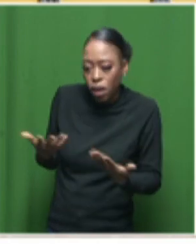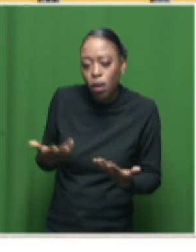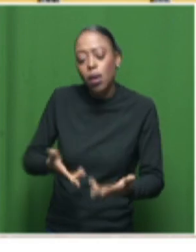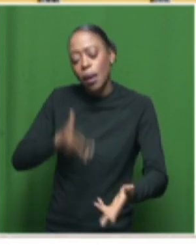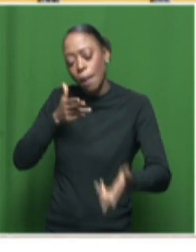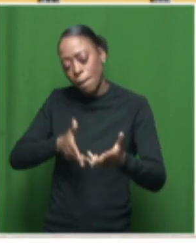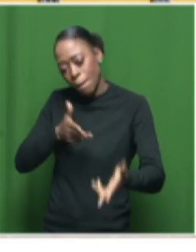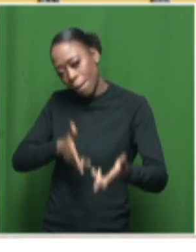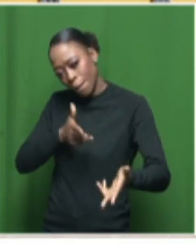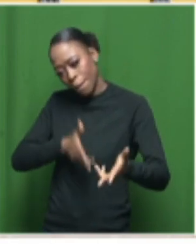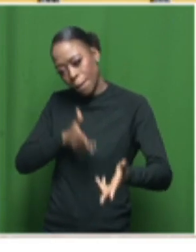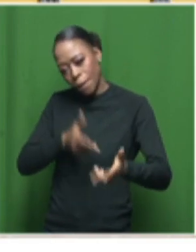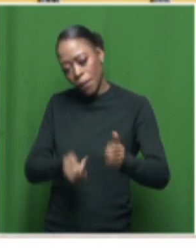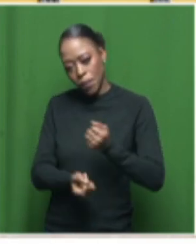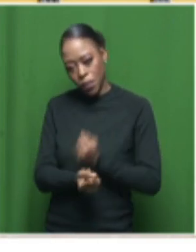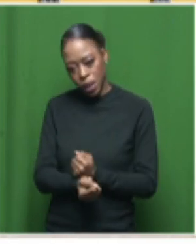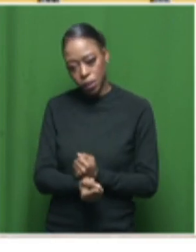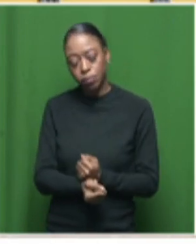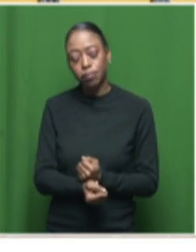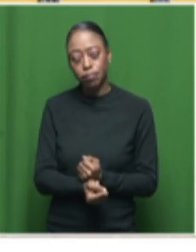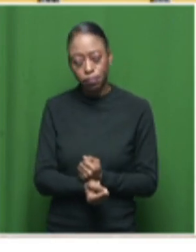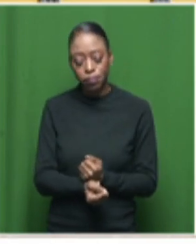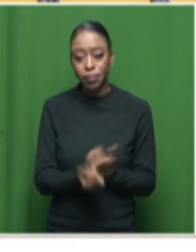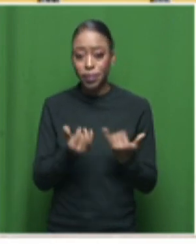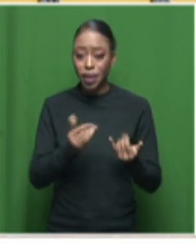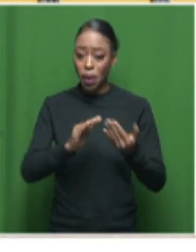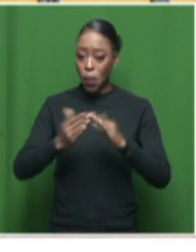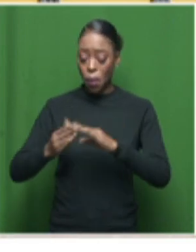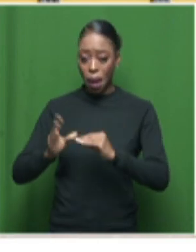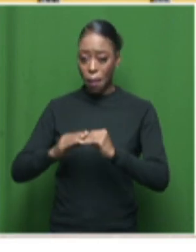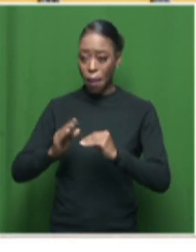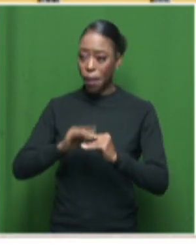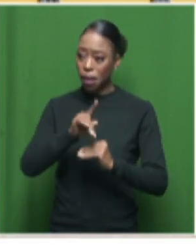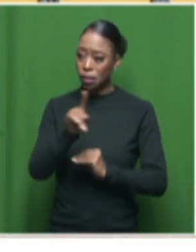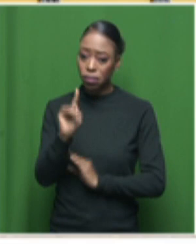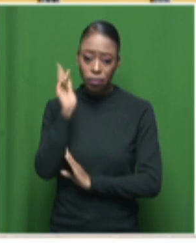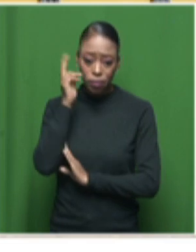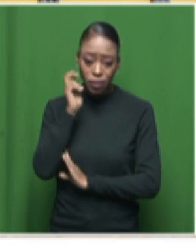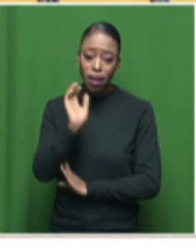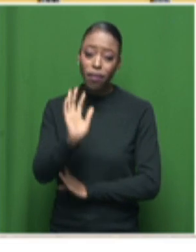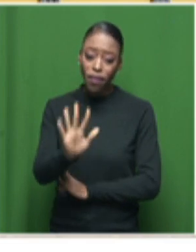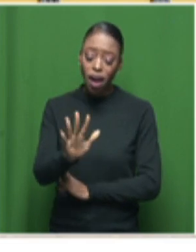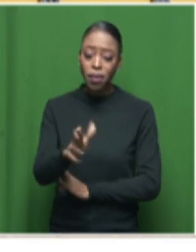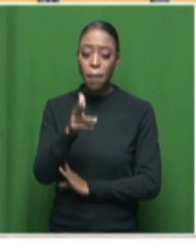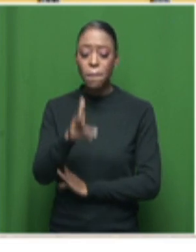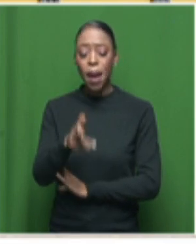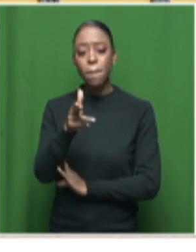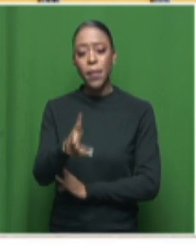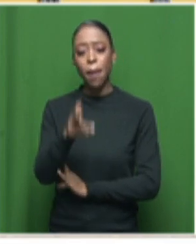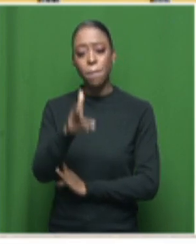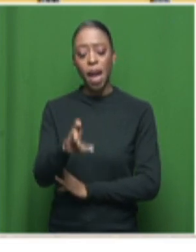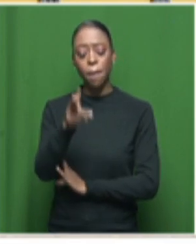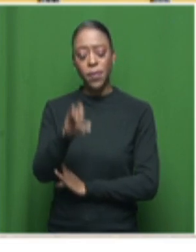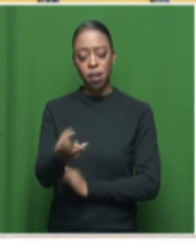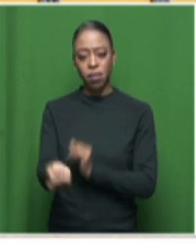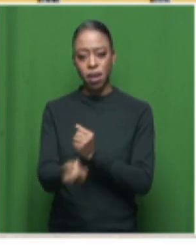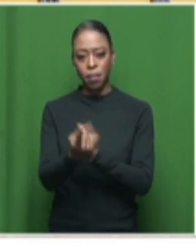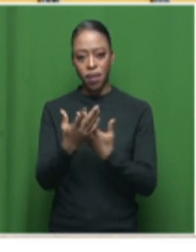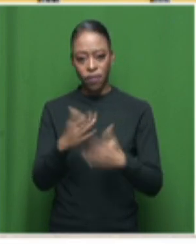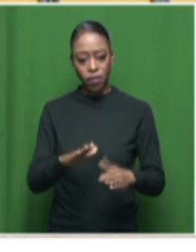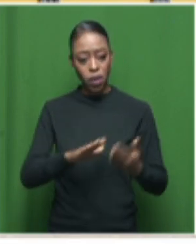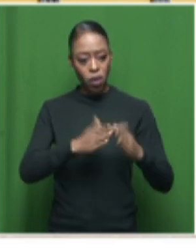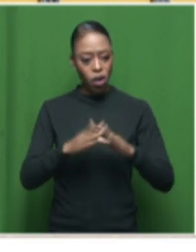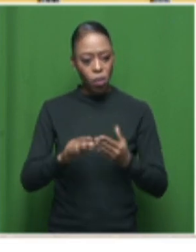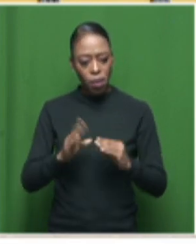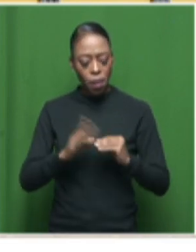started firing gunshots. What we gather from community members here, about 5 shots were fired. And when community members